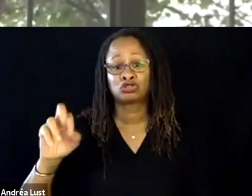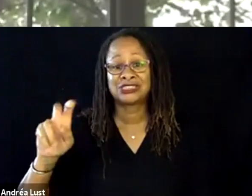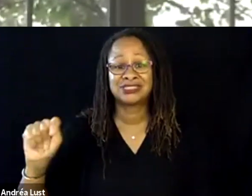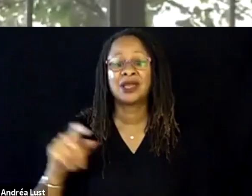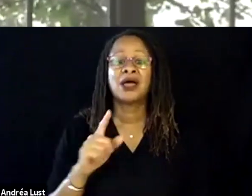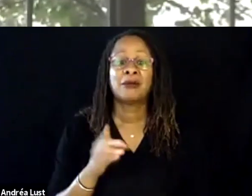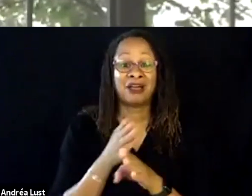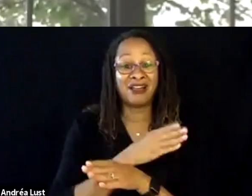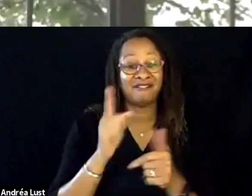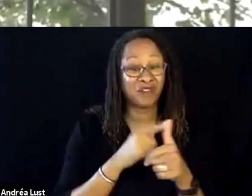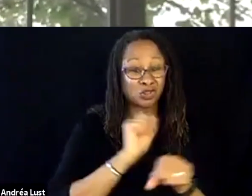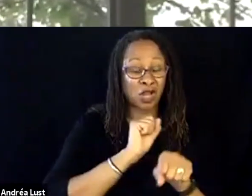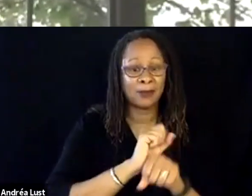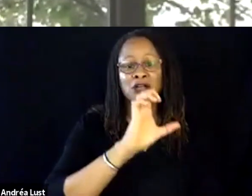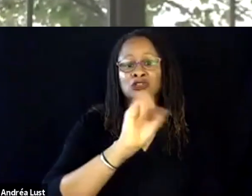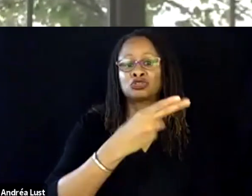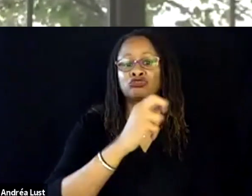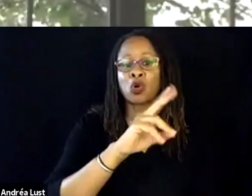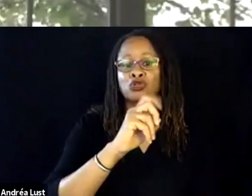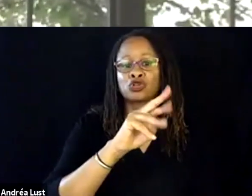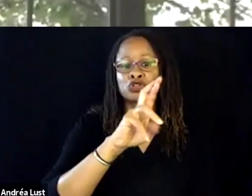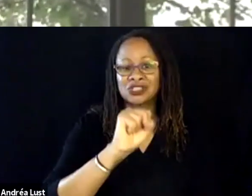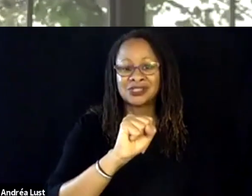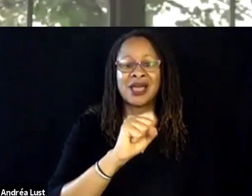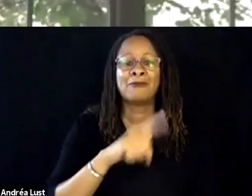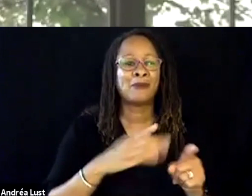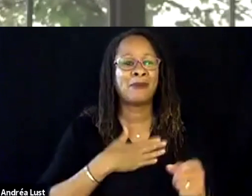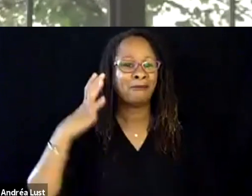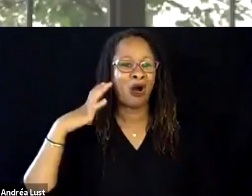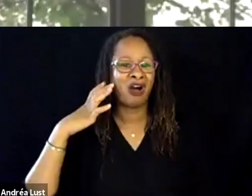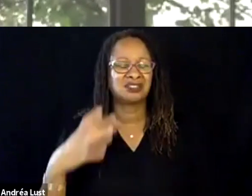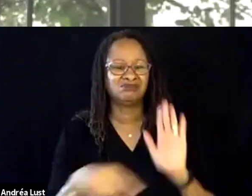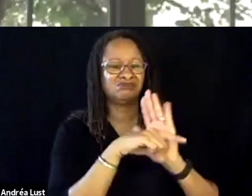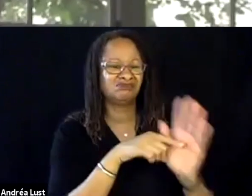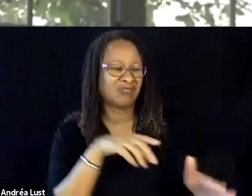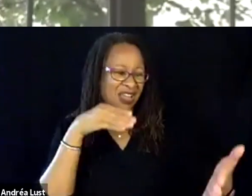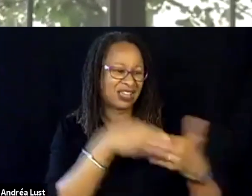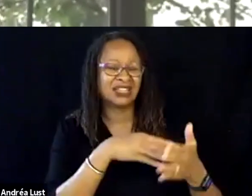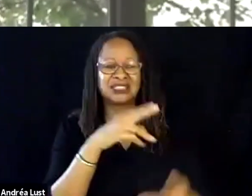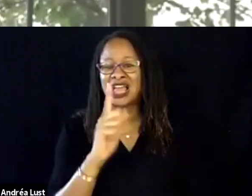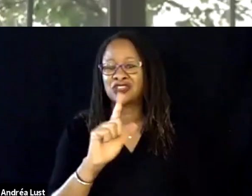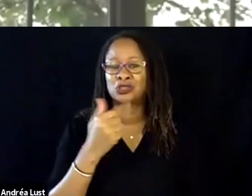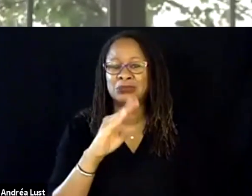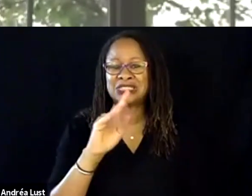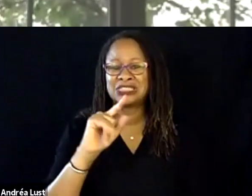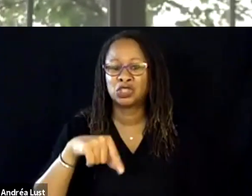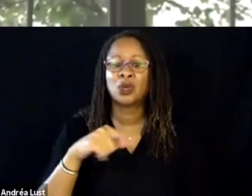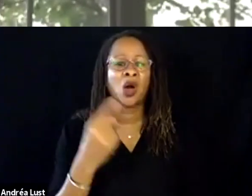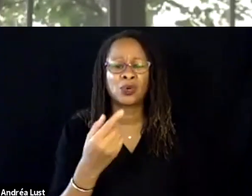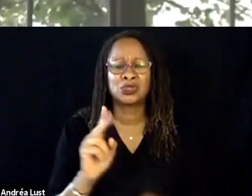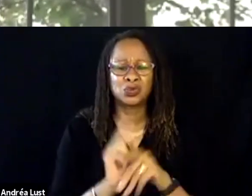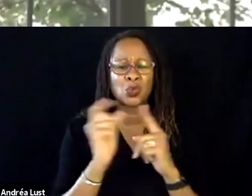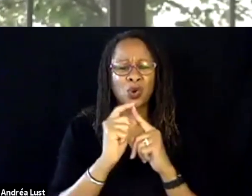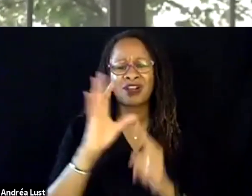before Salomon Brothers bought them, and I had a homophobic boss. And so, he used the faggot word constantly, and so I went